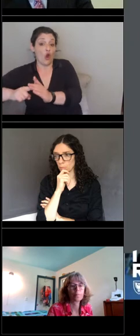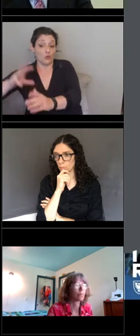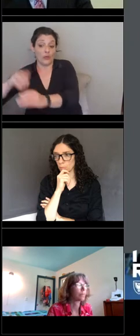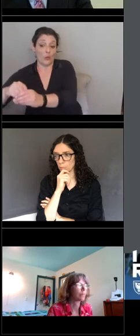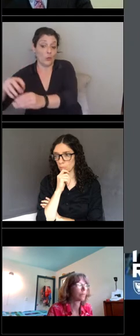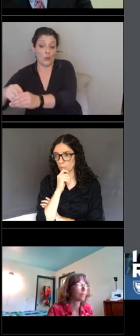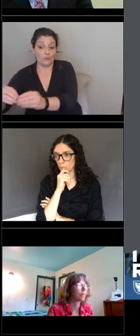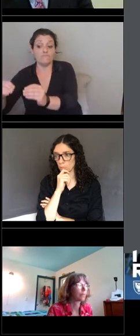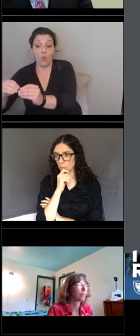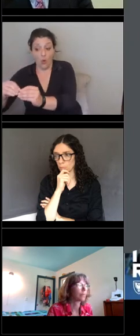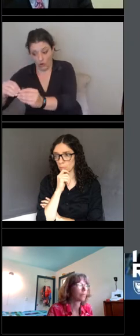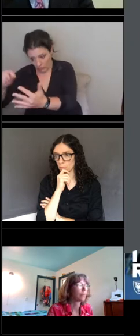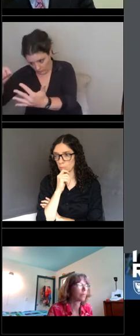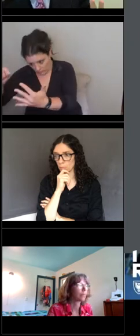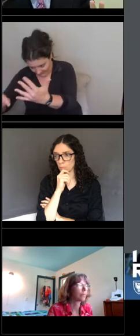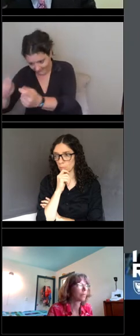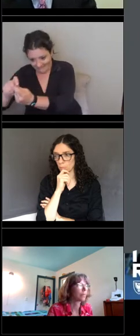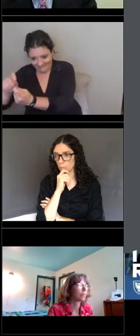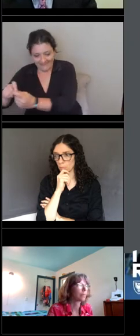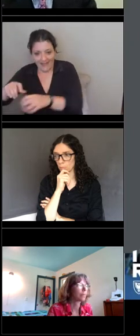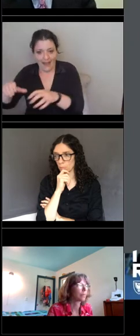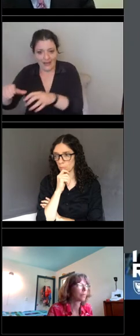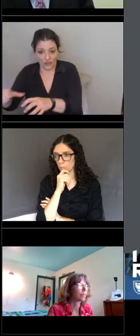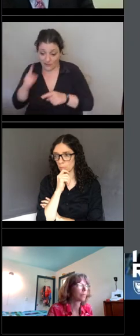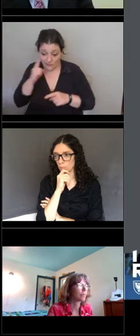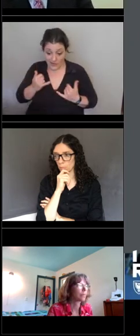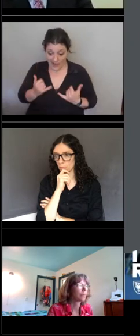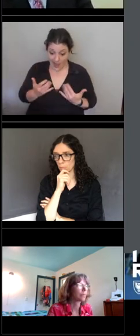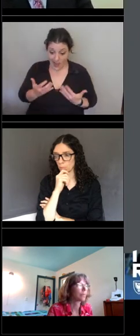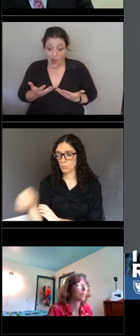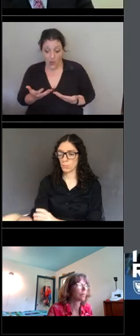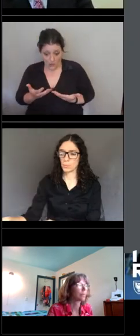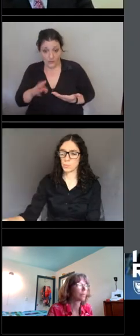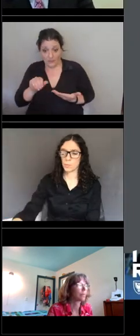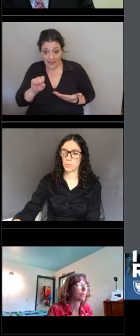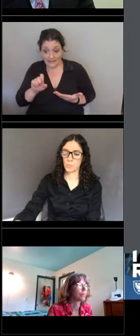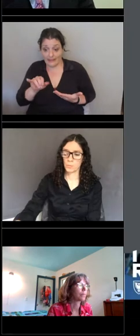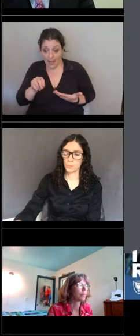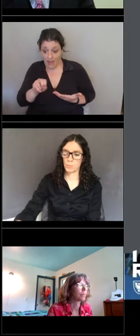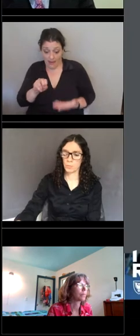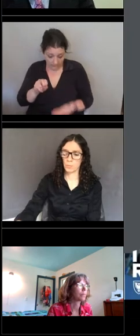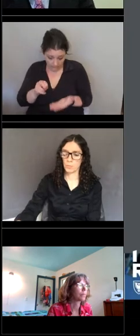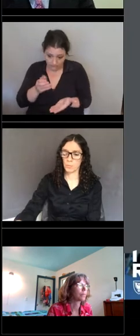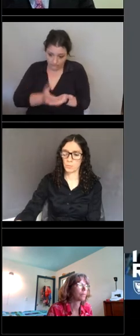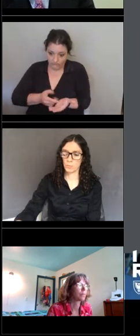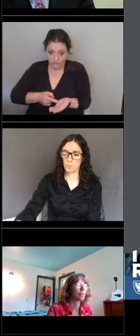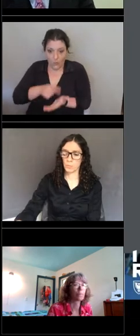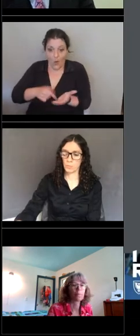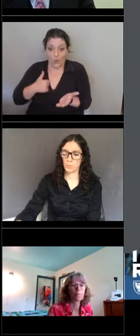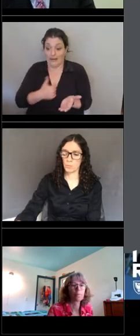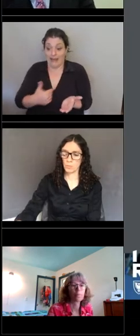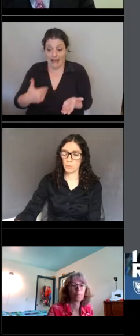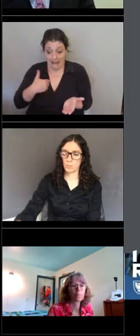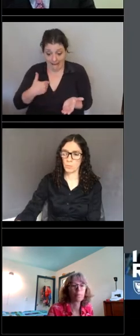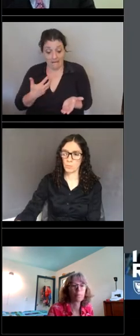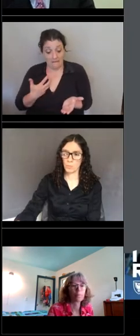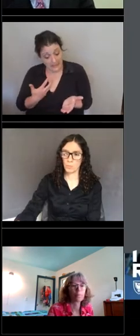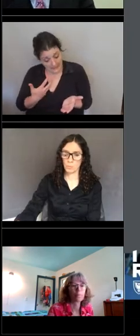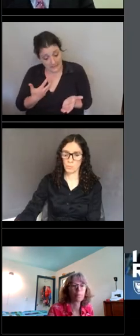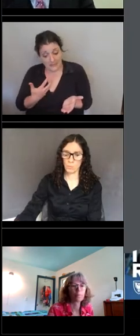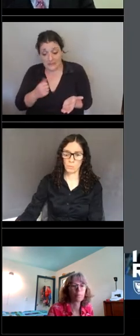of now, a baseline to be like, okay, this is what we have. And even though it is not a lot, it is